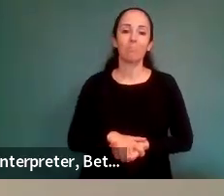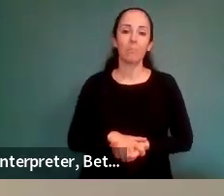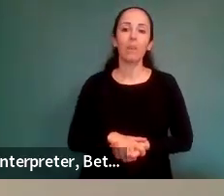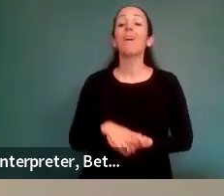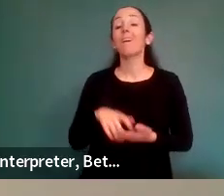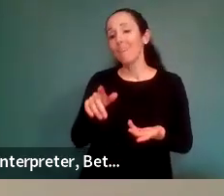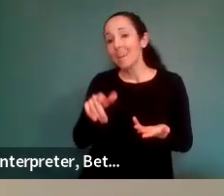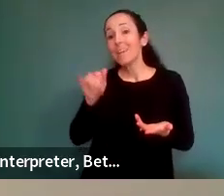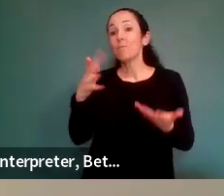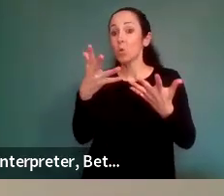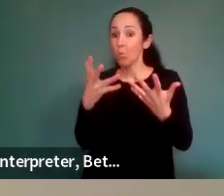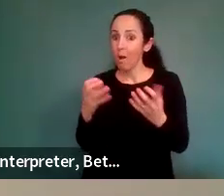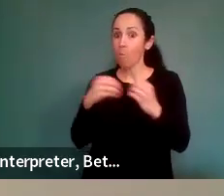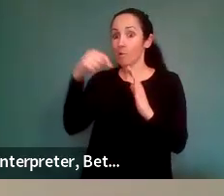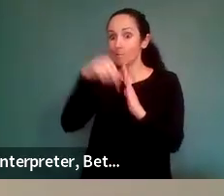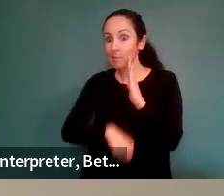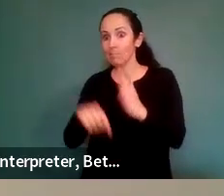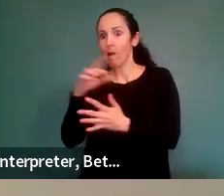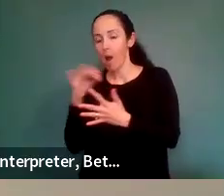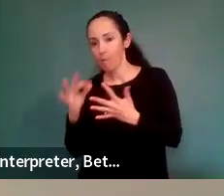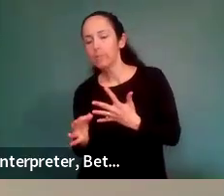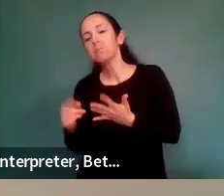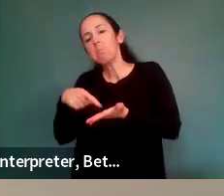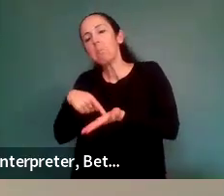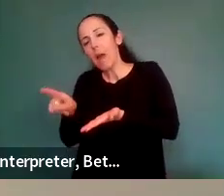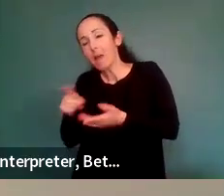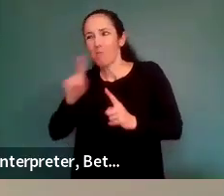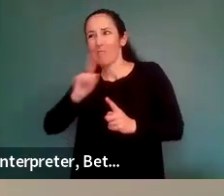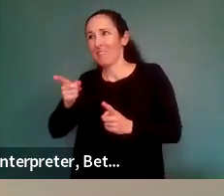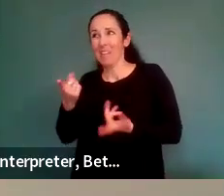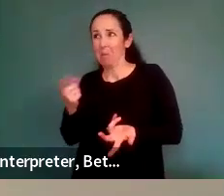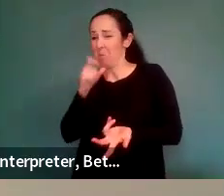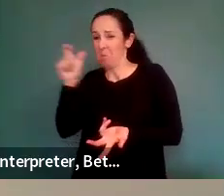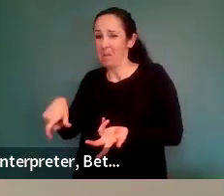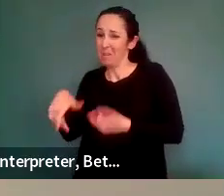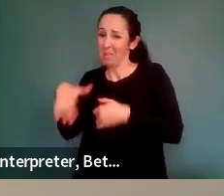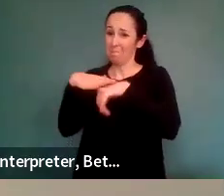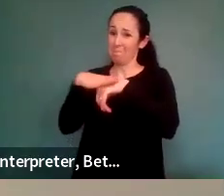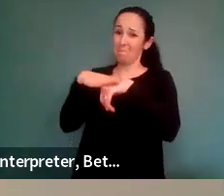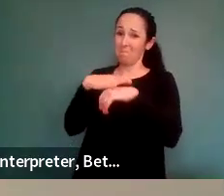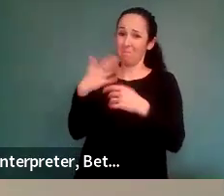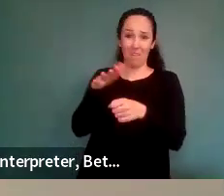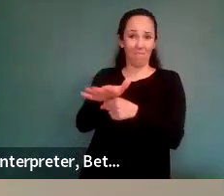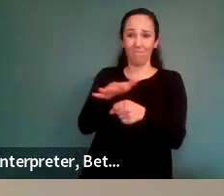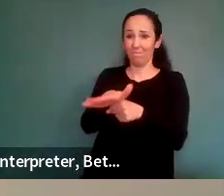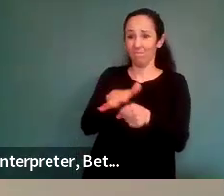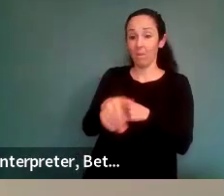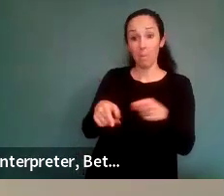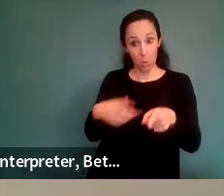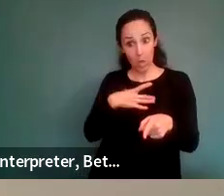a robust version, which you really don't need. But if you find that app very useful, I would have